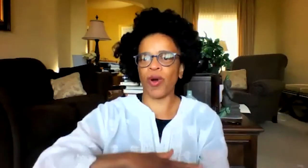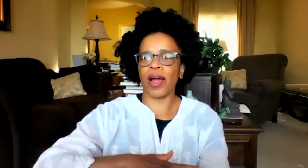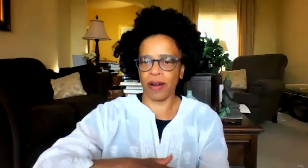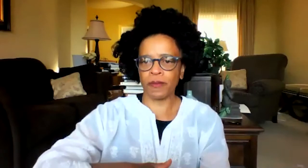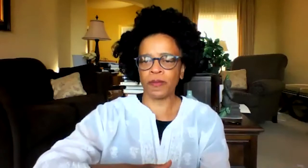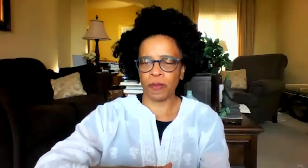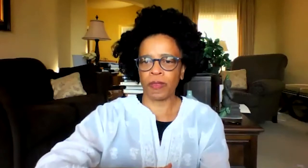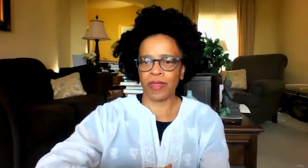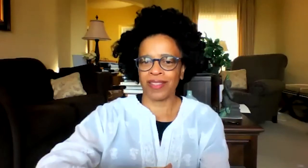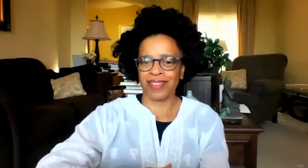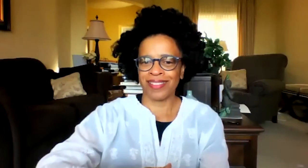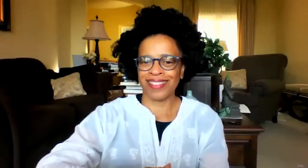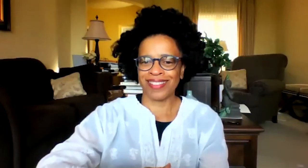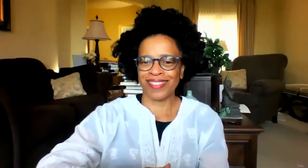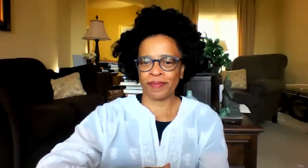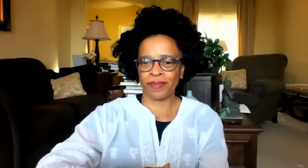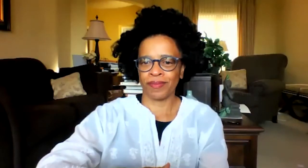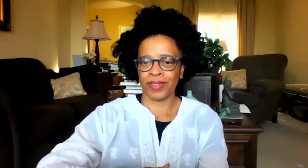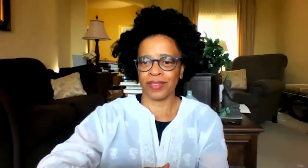may require.